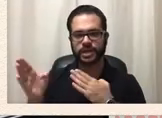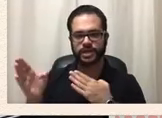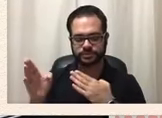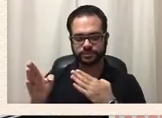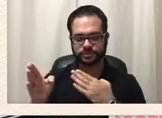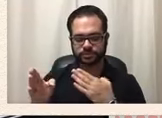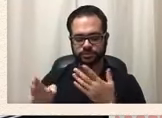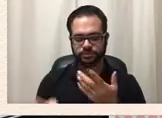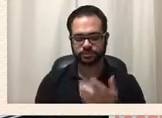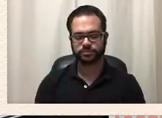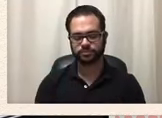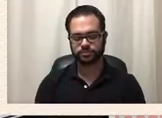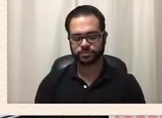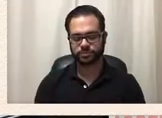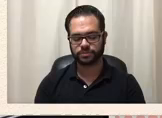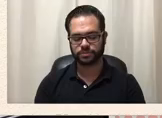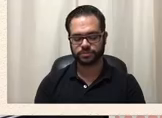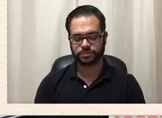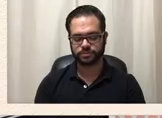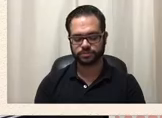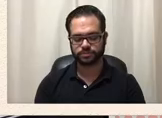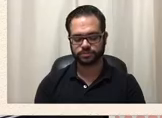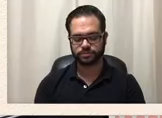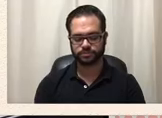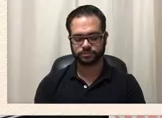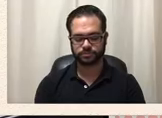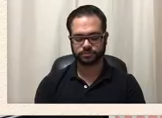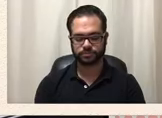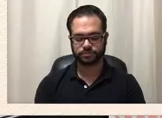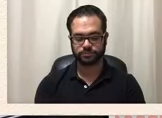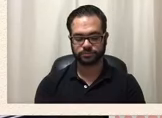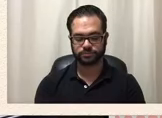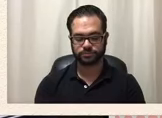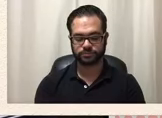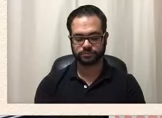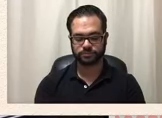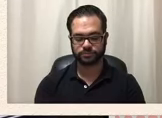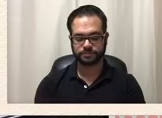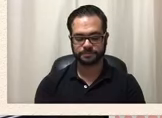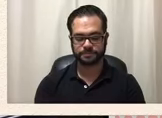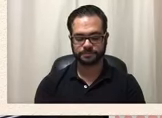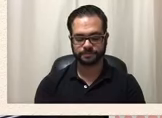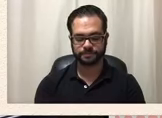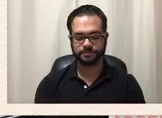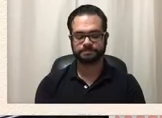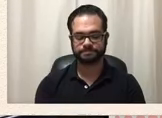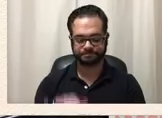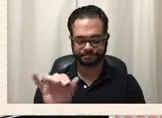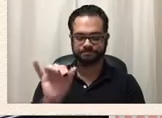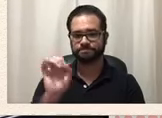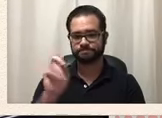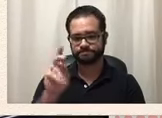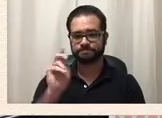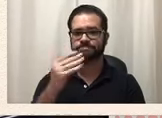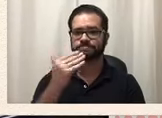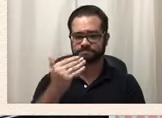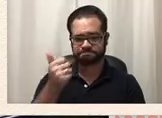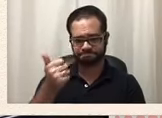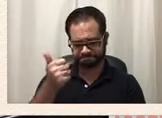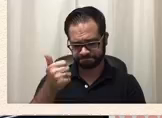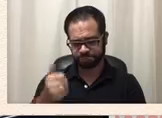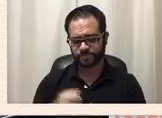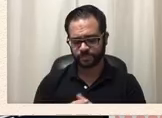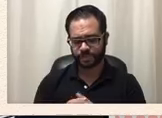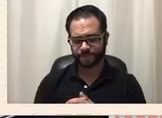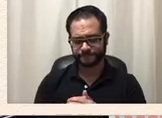Cool, oh, okay. All right. That's good. That's good. Well, Arizona,